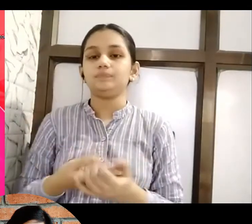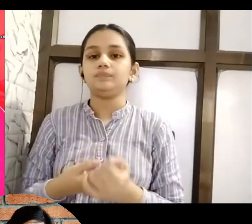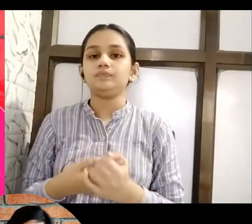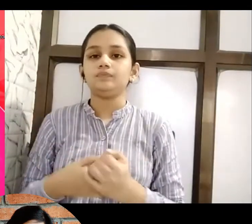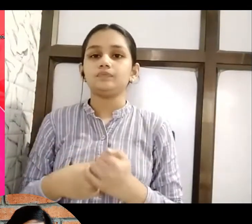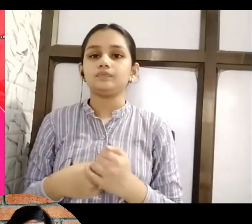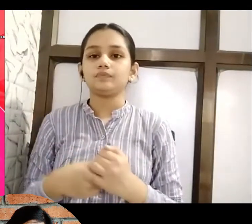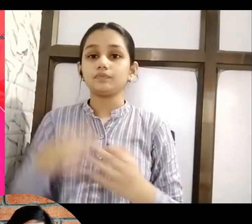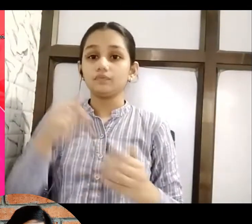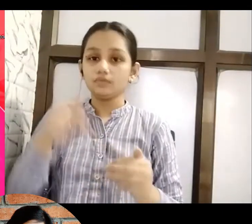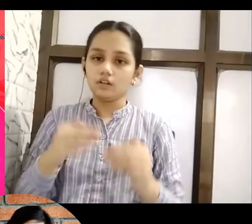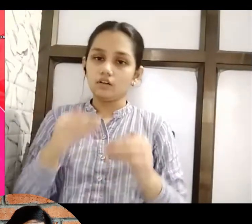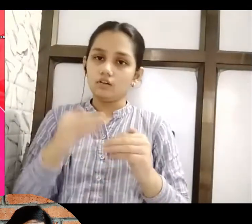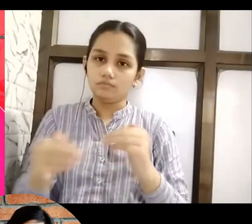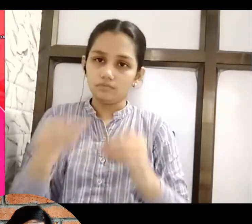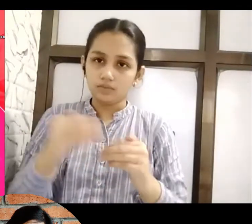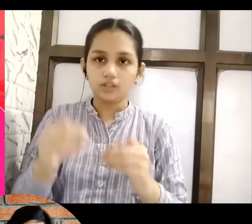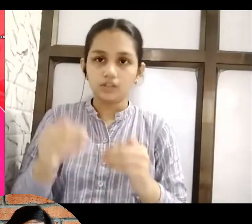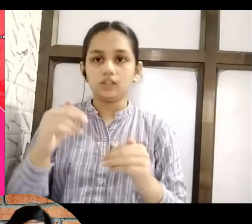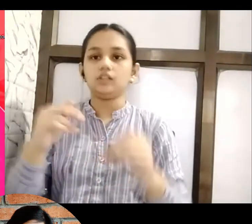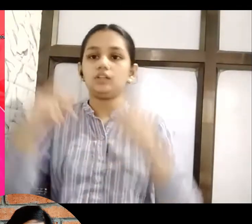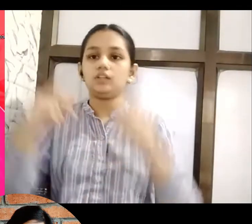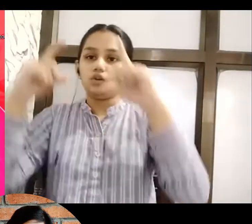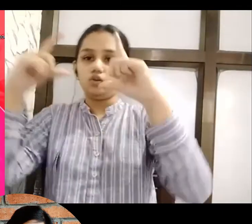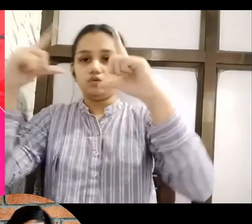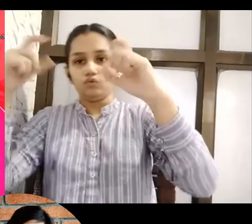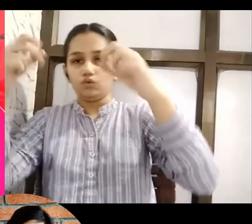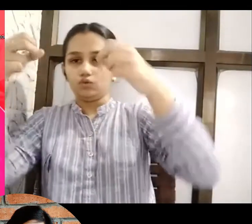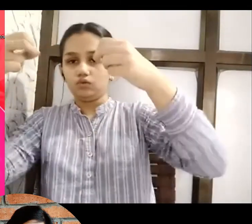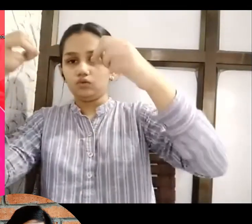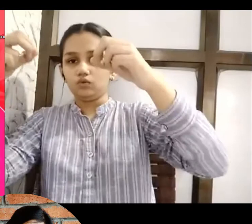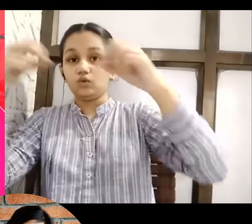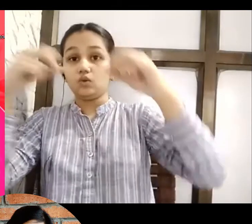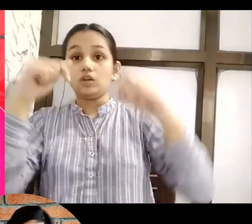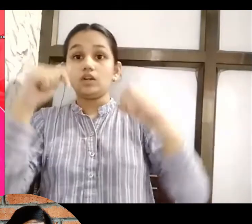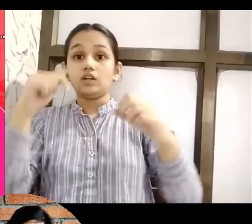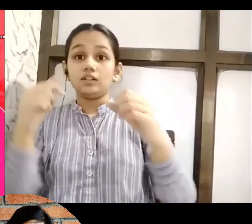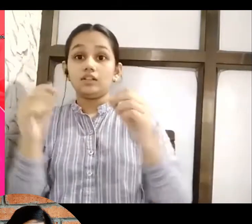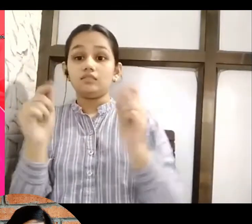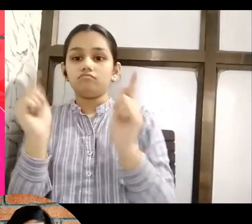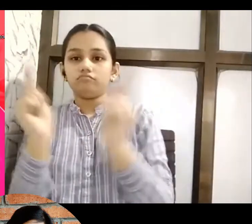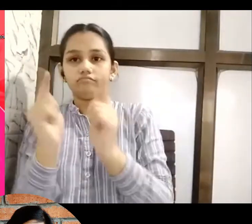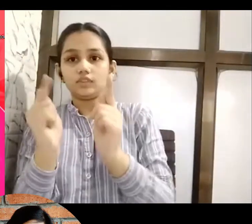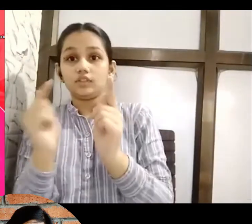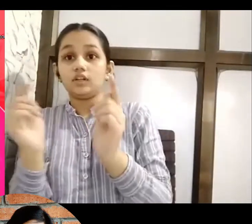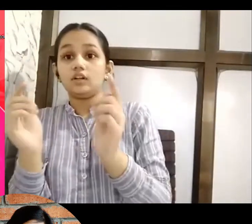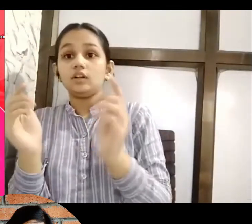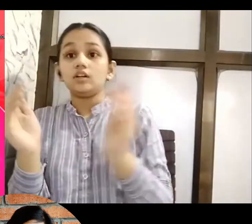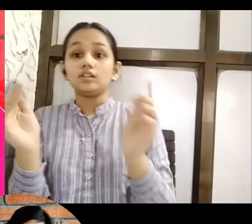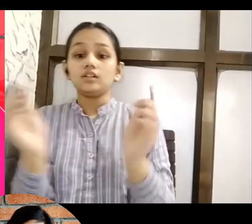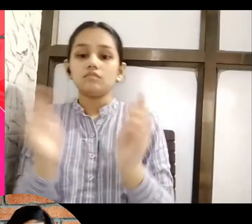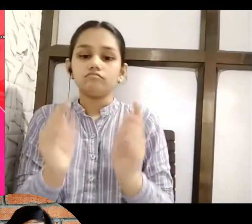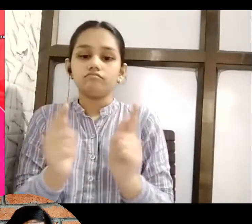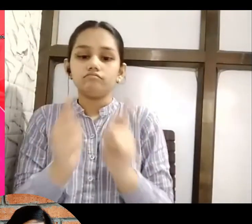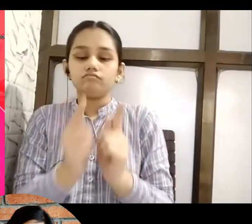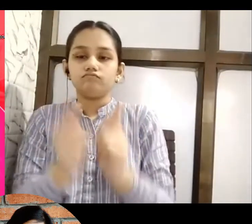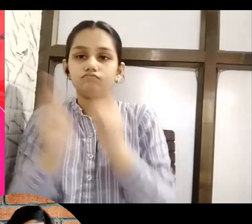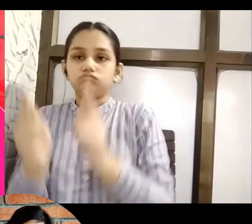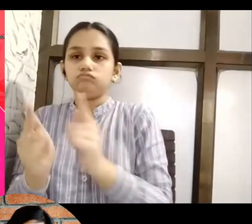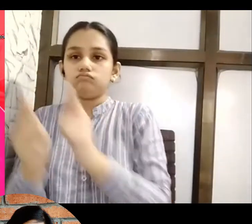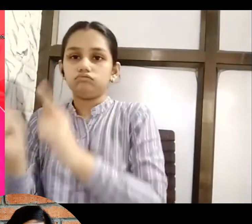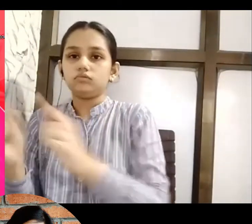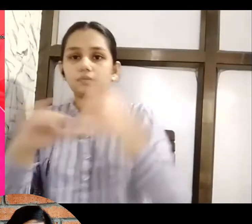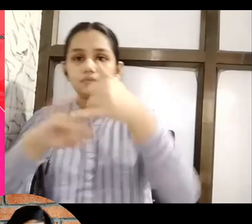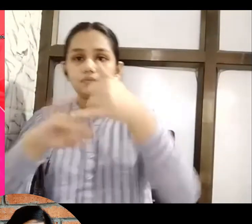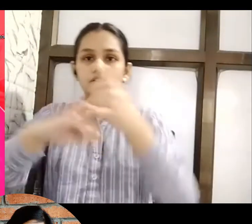going ahead. After format, I come to something called spacing. When I click on spacing, it gives